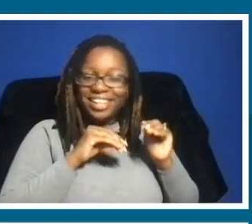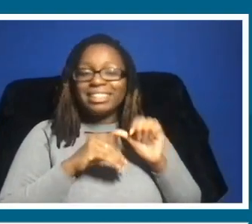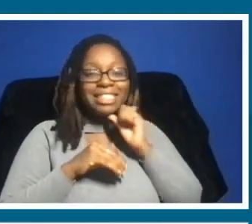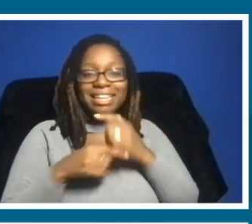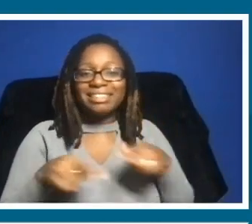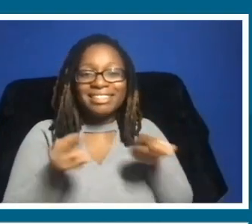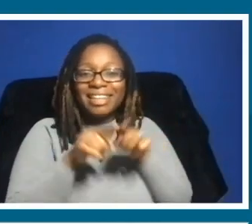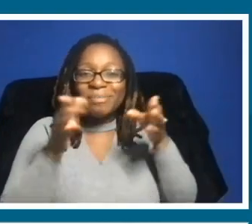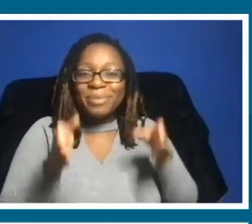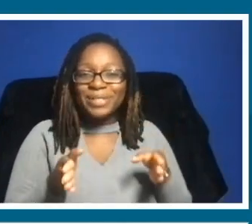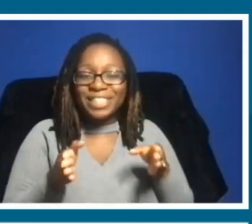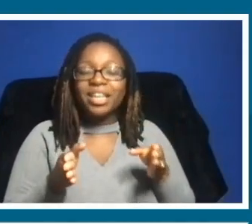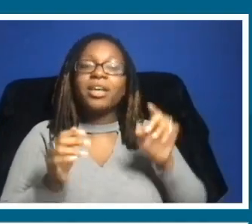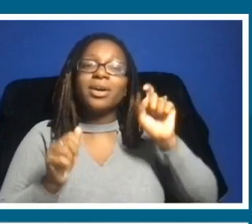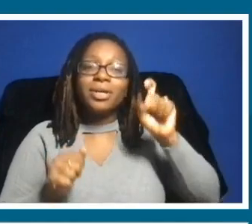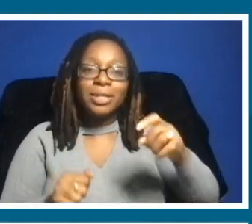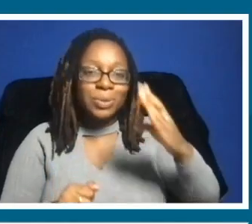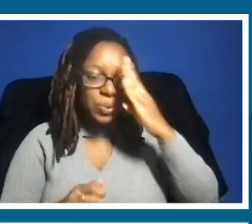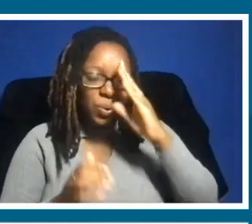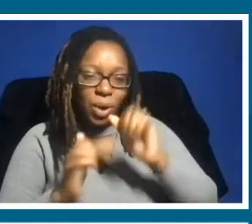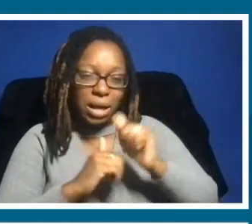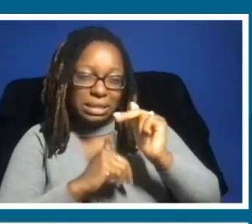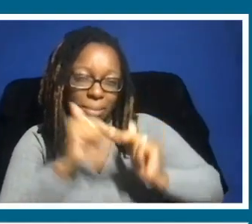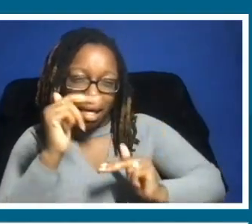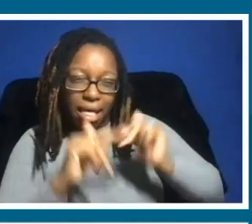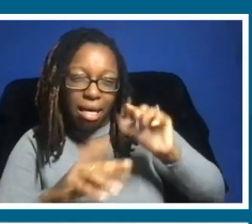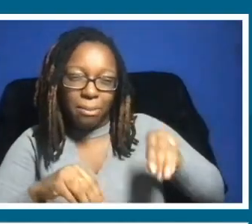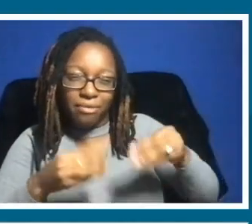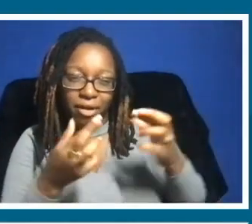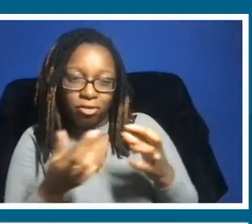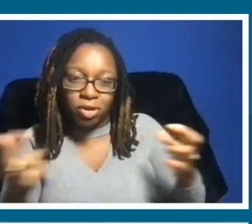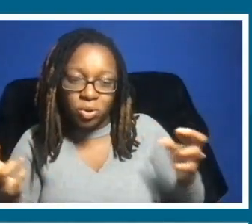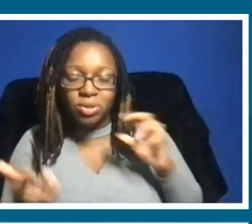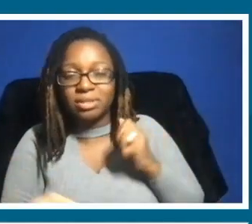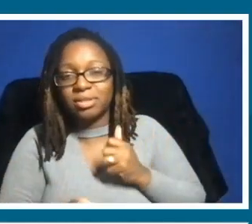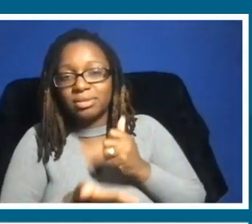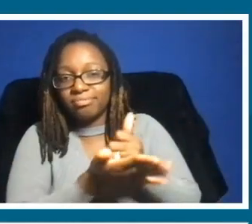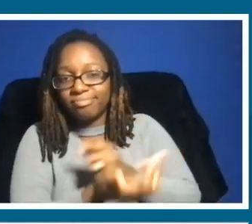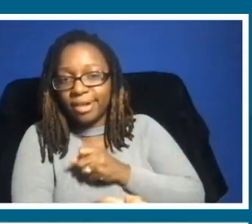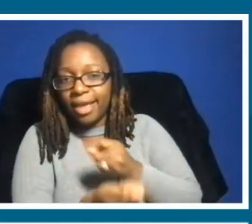sources. And so we have a bunch of materials to help teachers with that process.